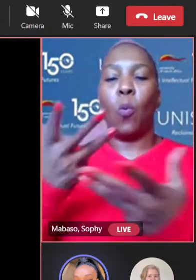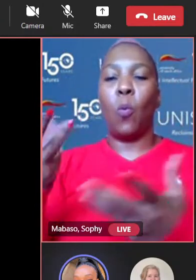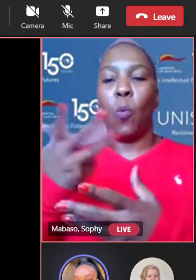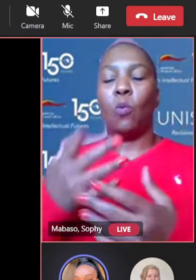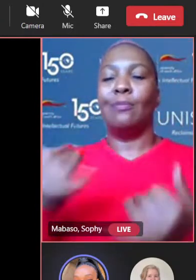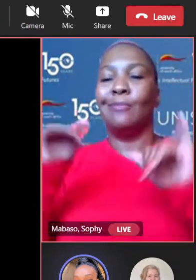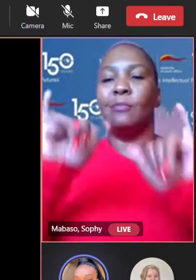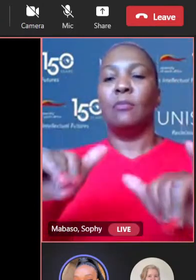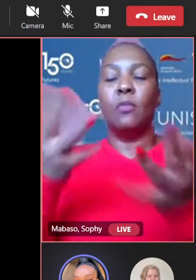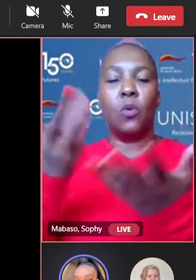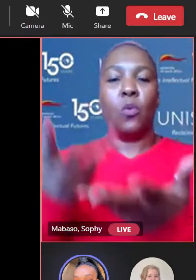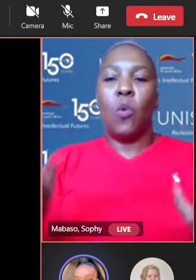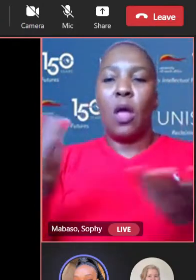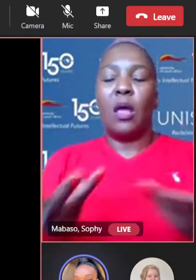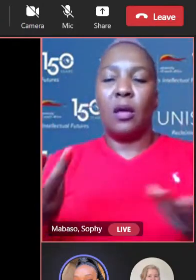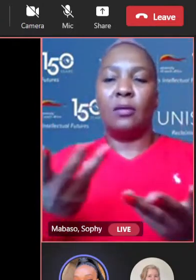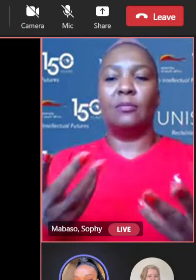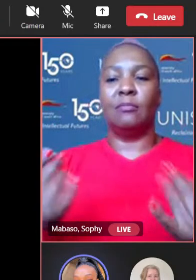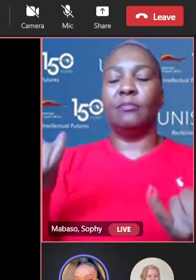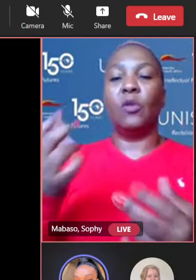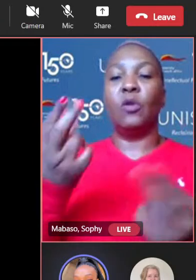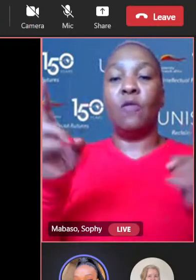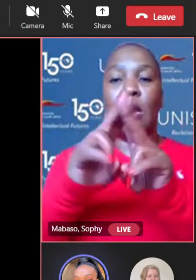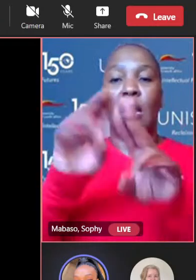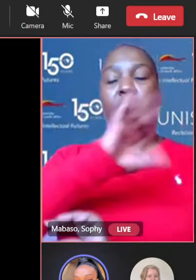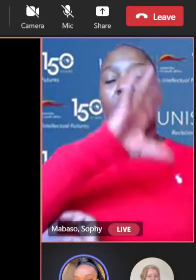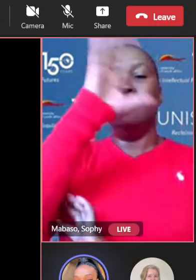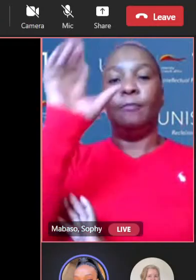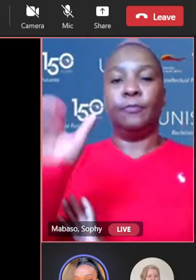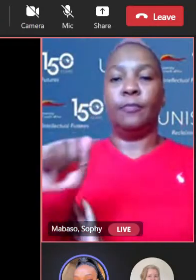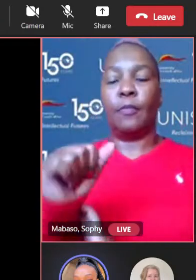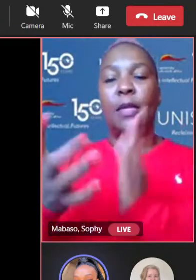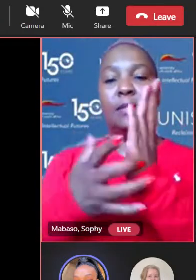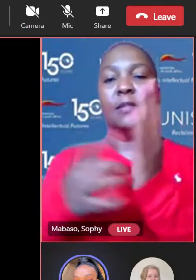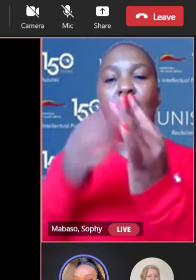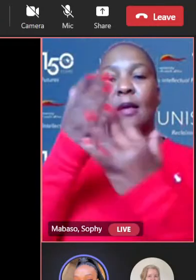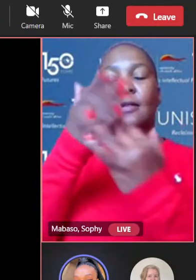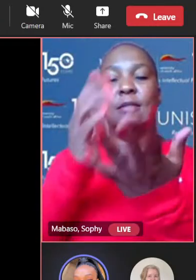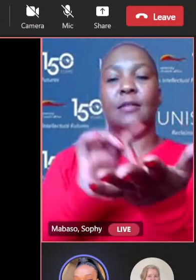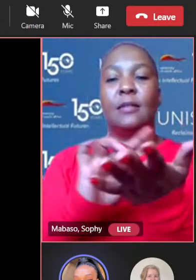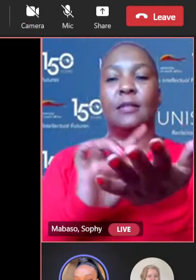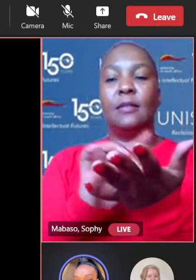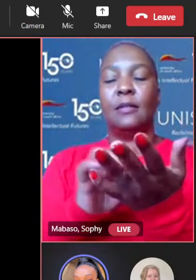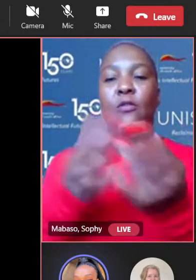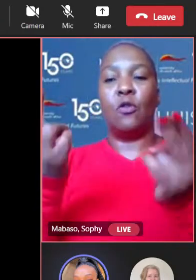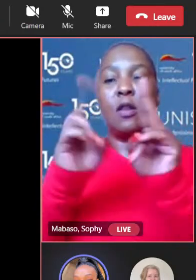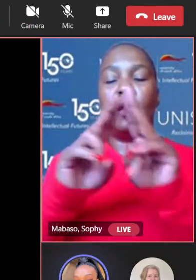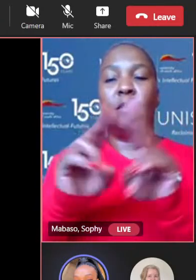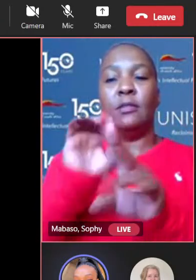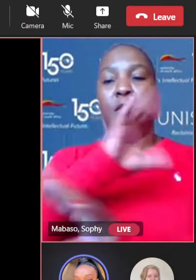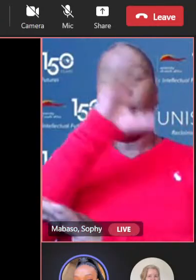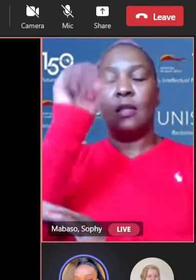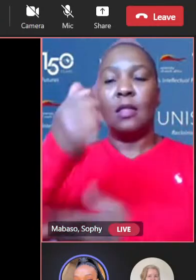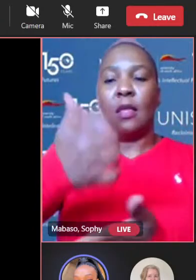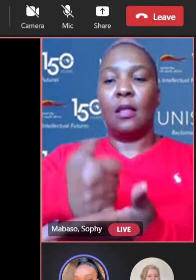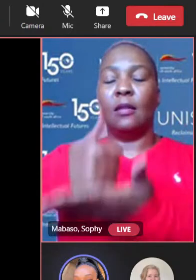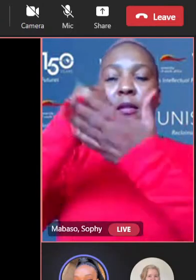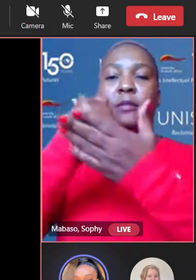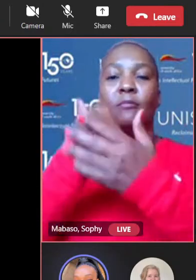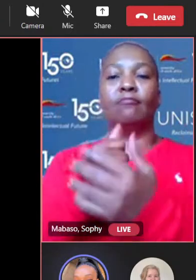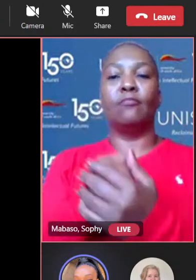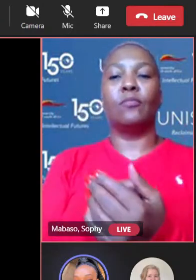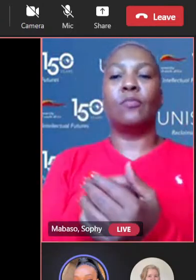situated, where you reside. Unisa, the digital access centers of Unisa, they help students to reach